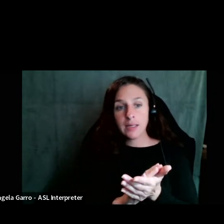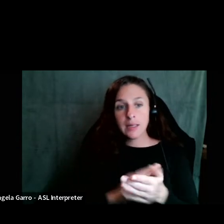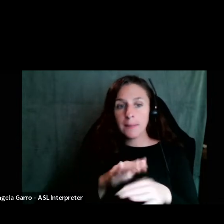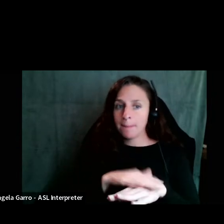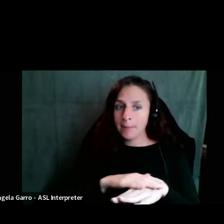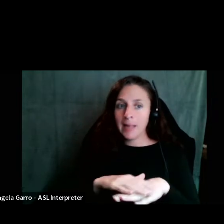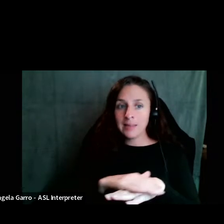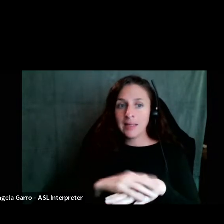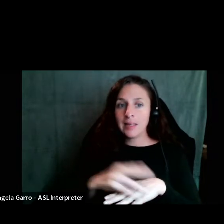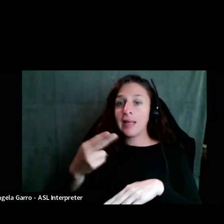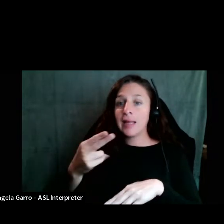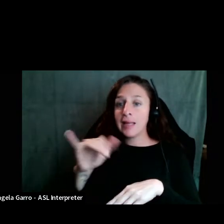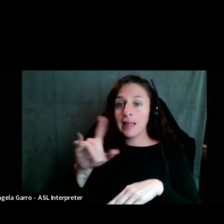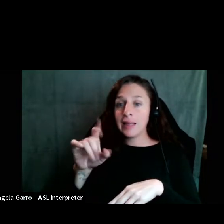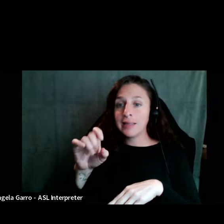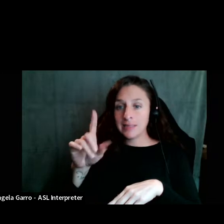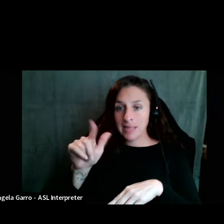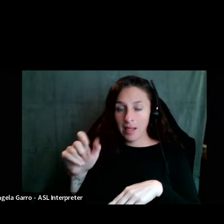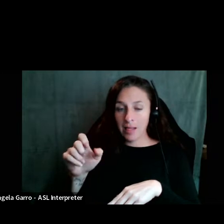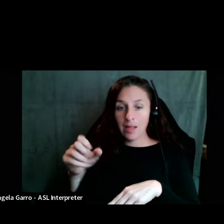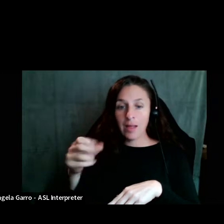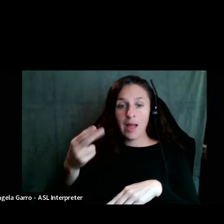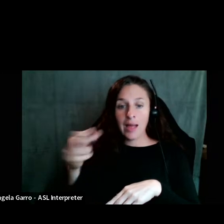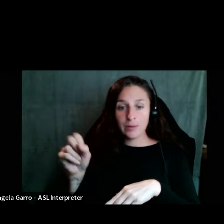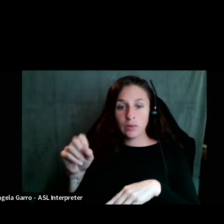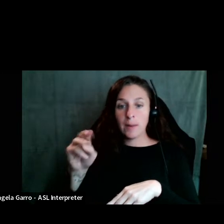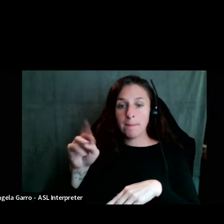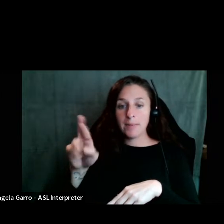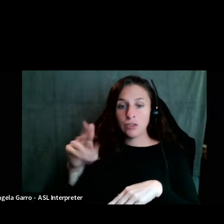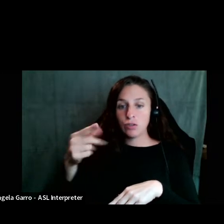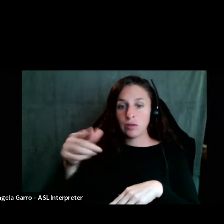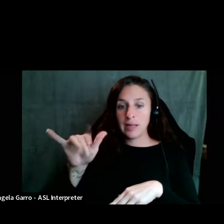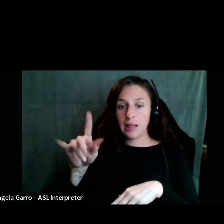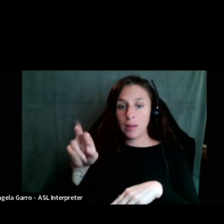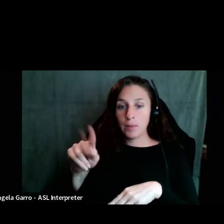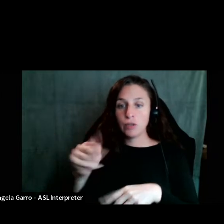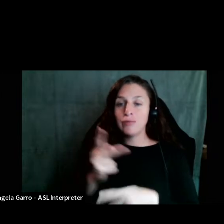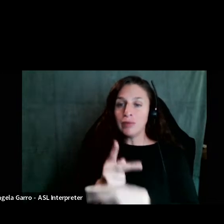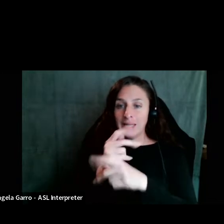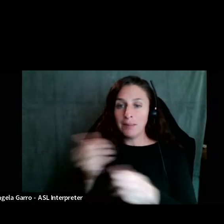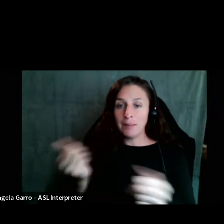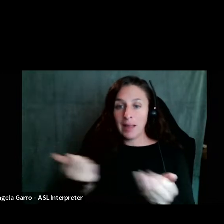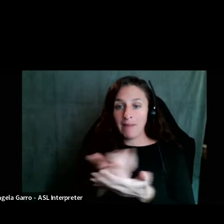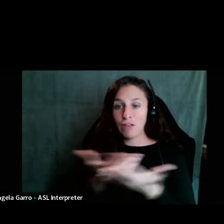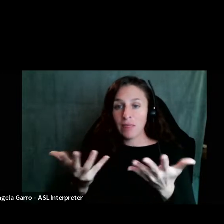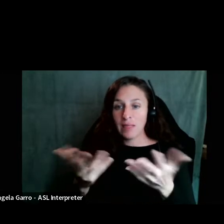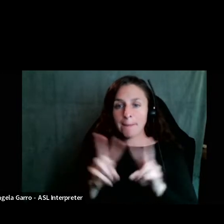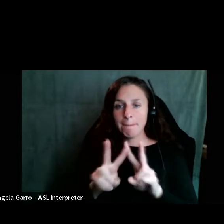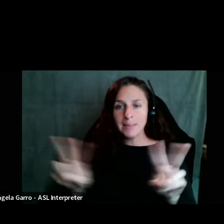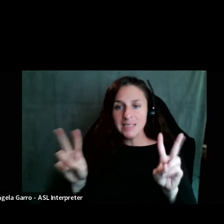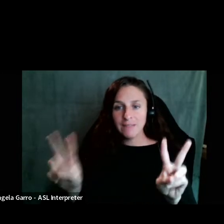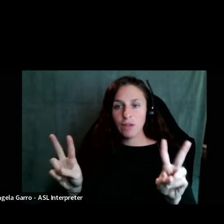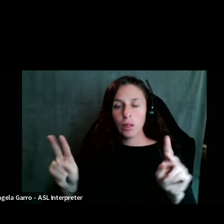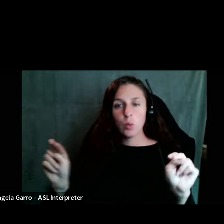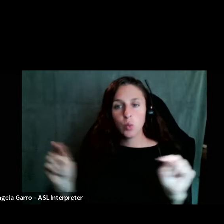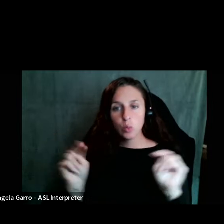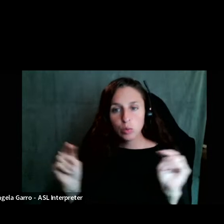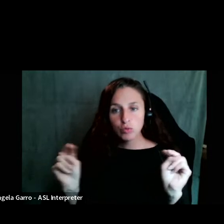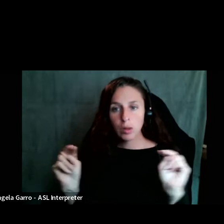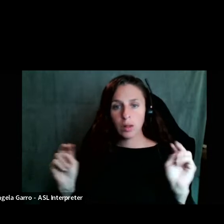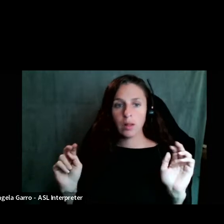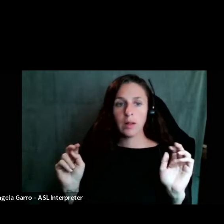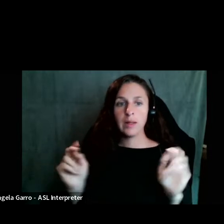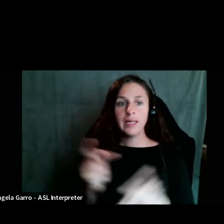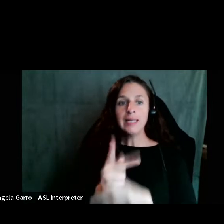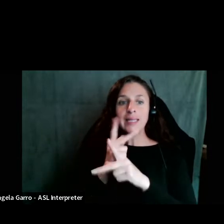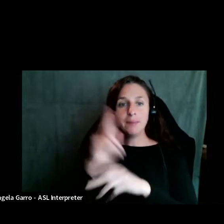basically Hillsdale High School, Mr. Gilbert, for keeping everything peaceful, neutral,